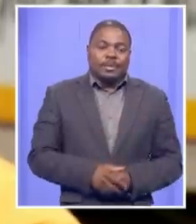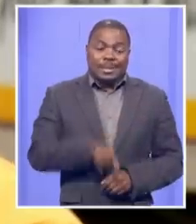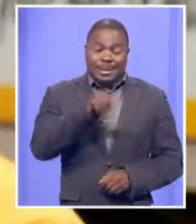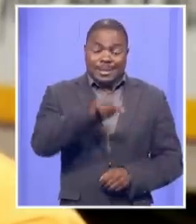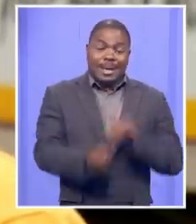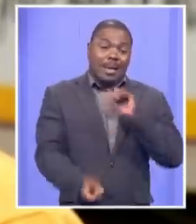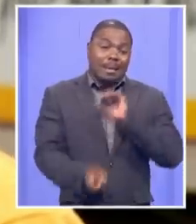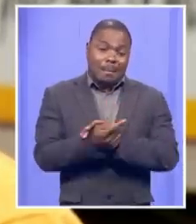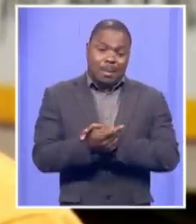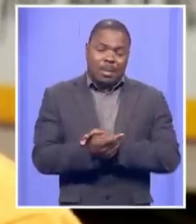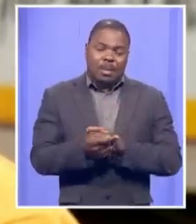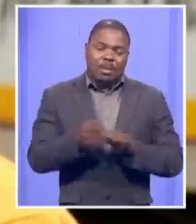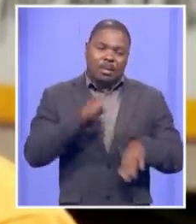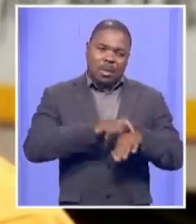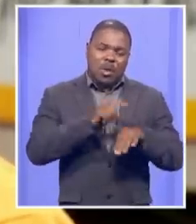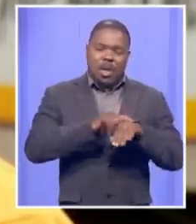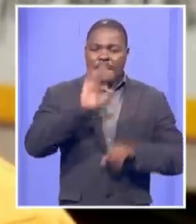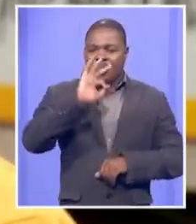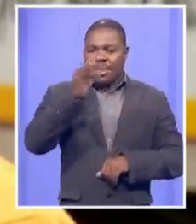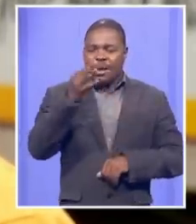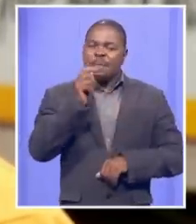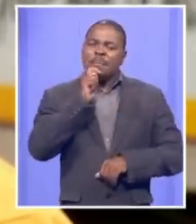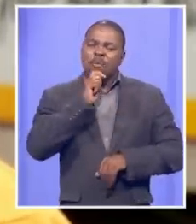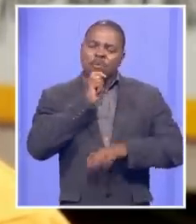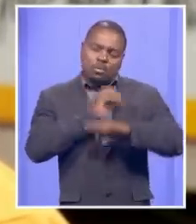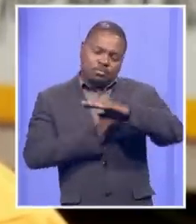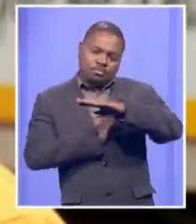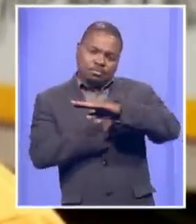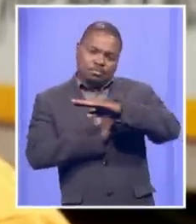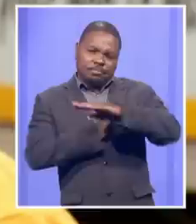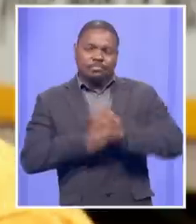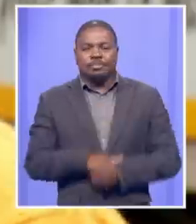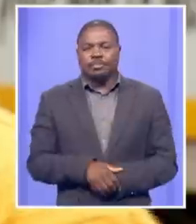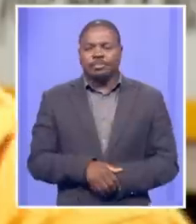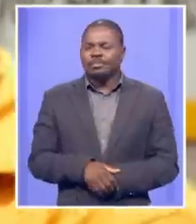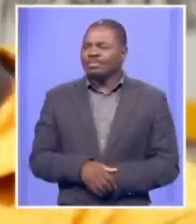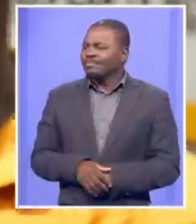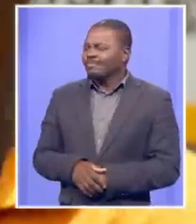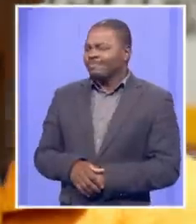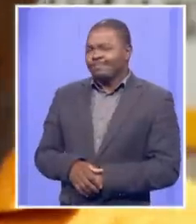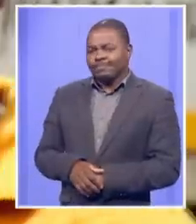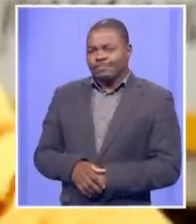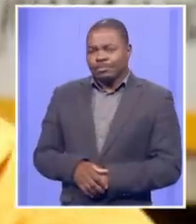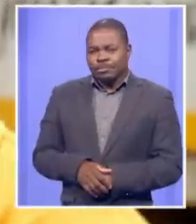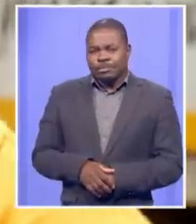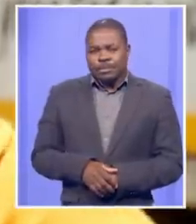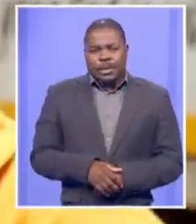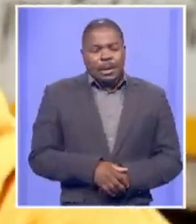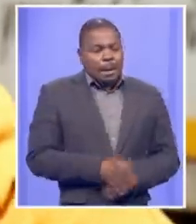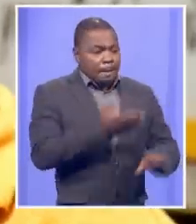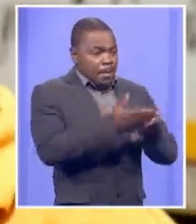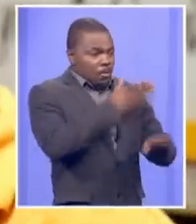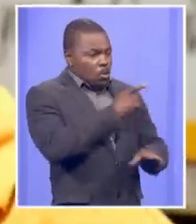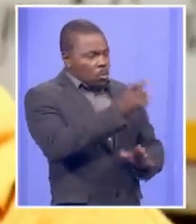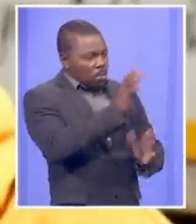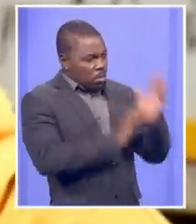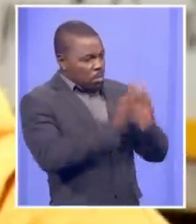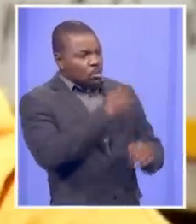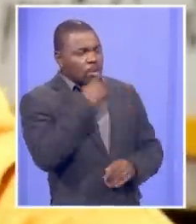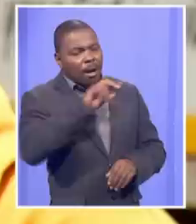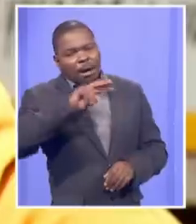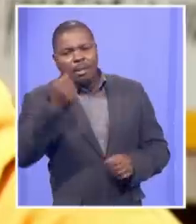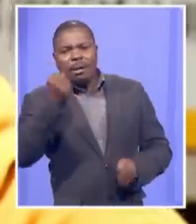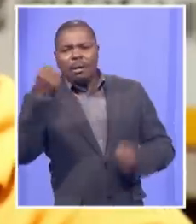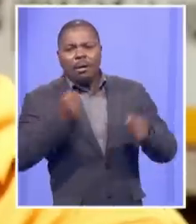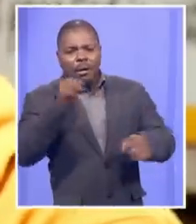at 3 a.m. in the morning. And also, you spoke to me earlier on that there was another car that was